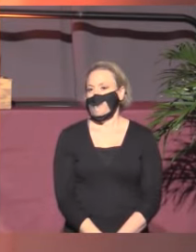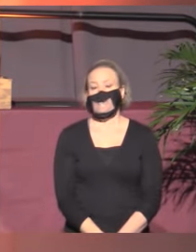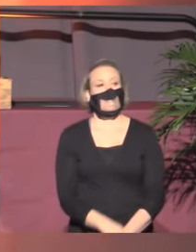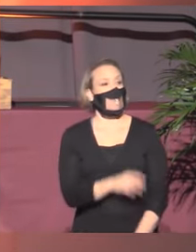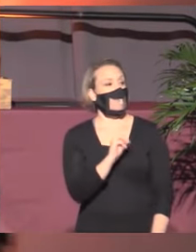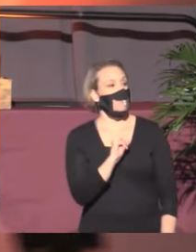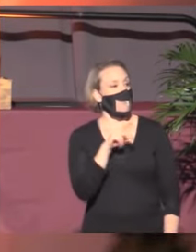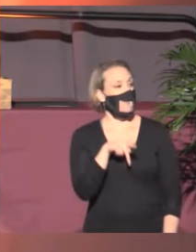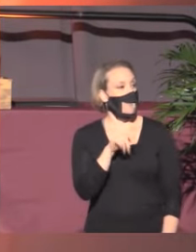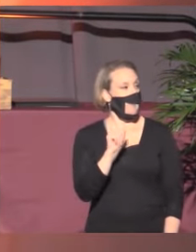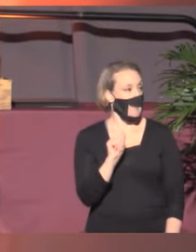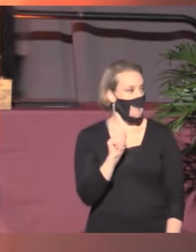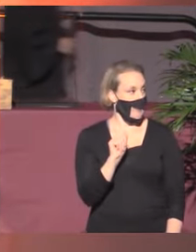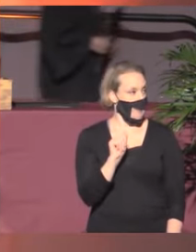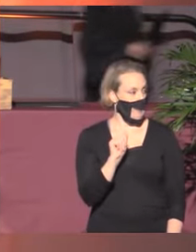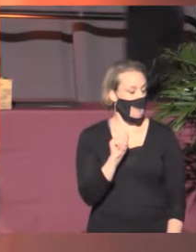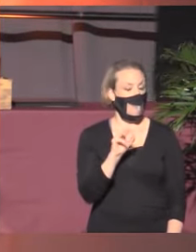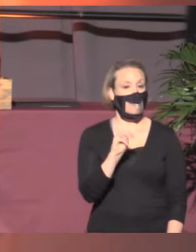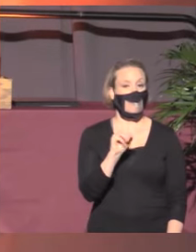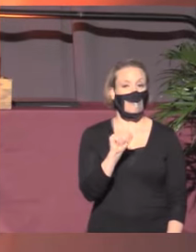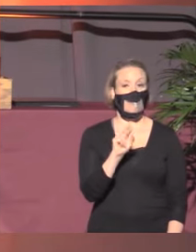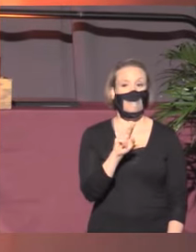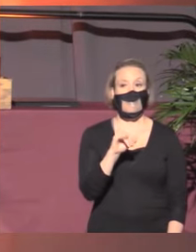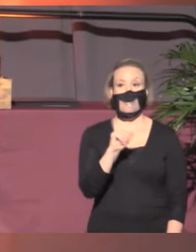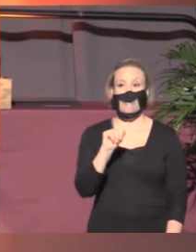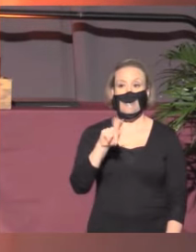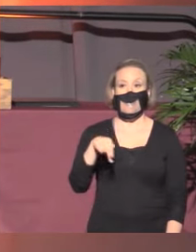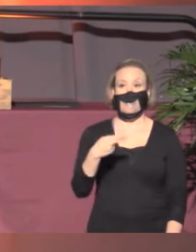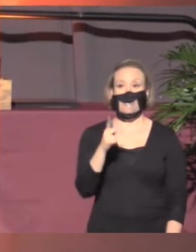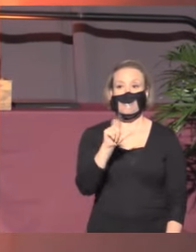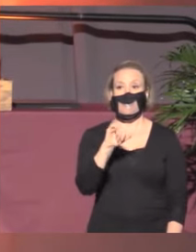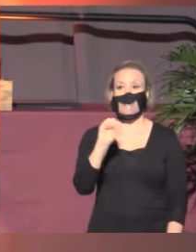Master of Public Administration, Marie Flipson.